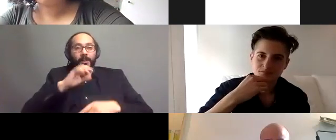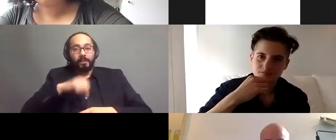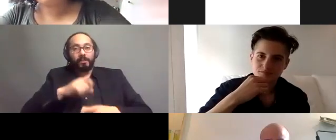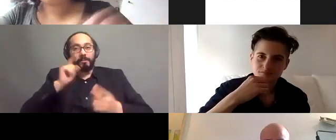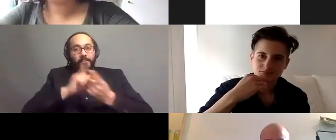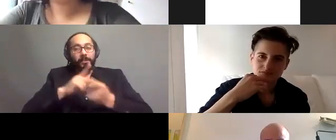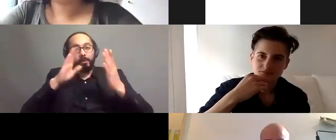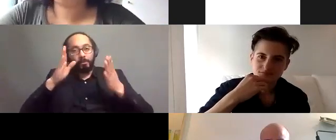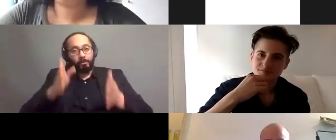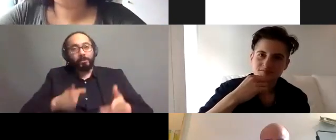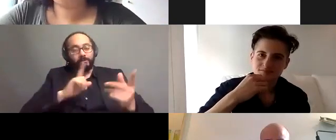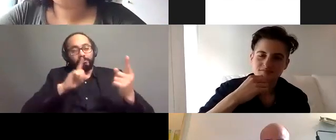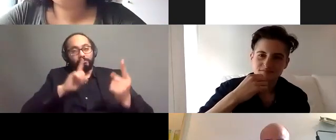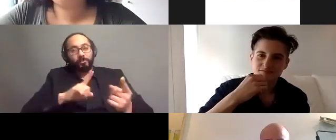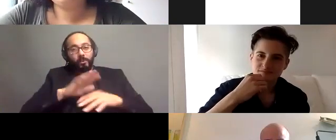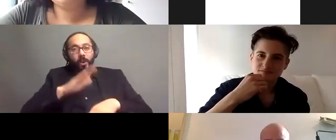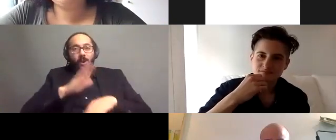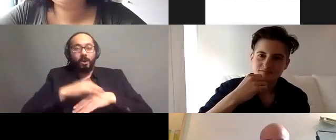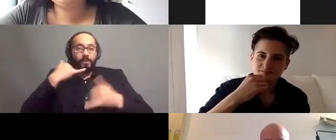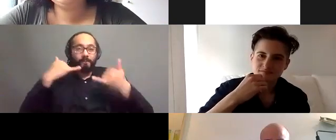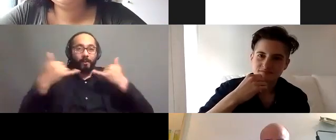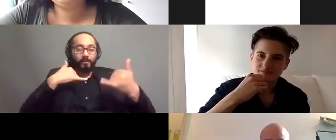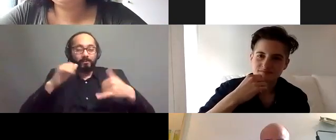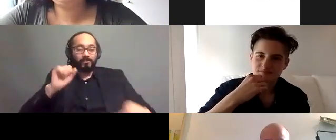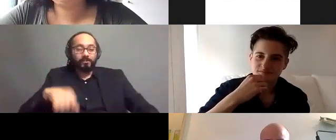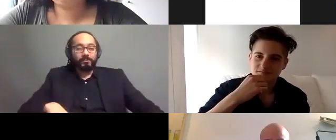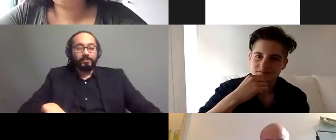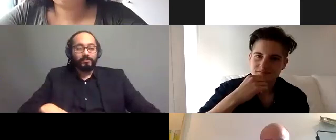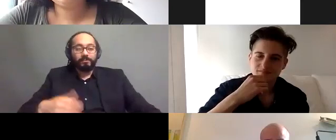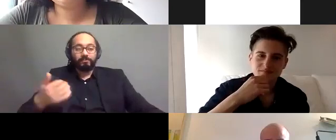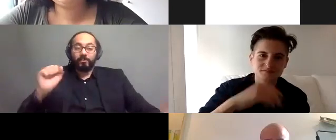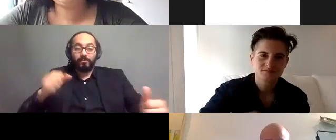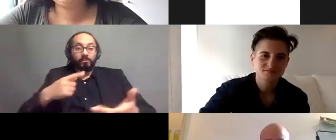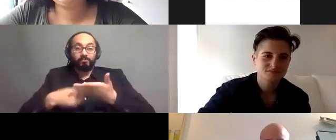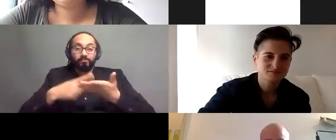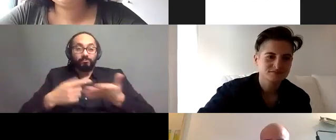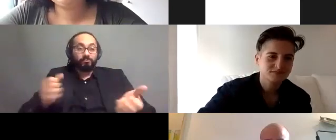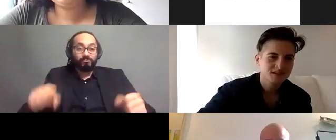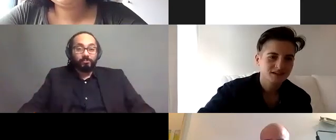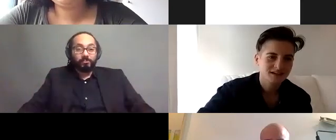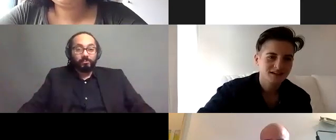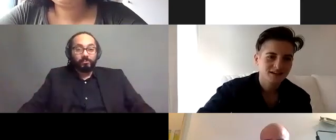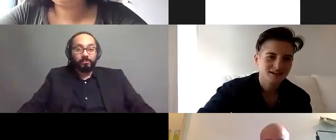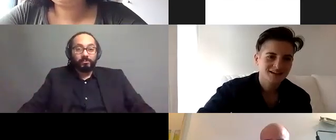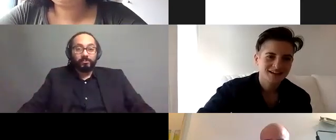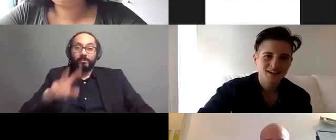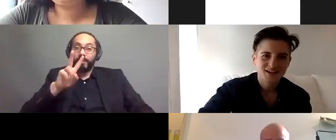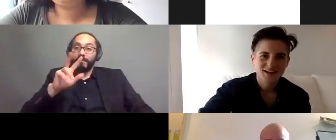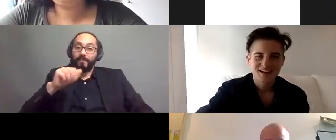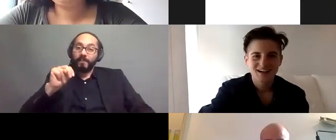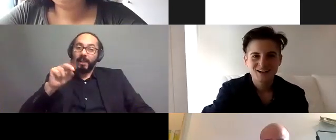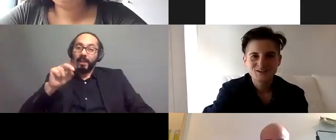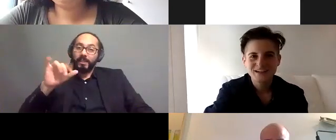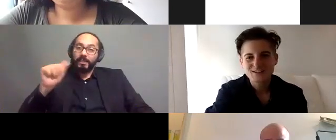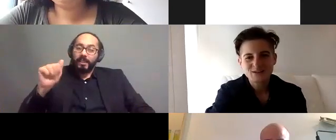on the phone. Is the best way to do it. So yeah, let's have a conversation. Vanessa, how can we keep in touch with